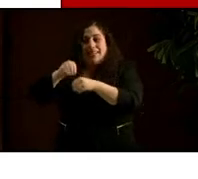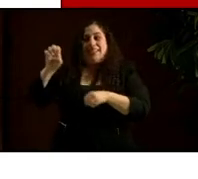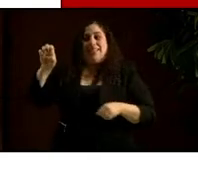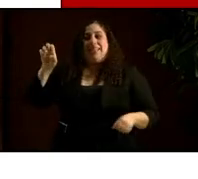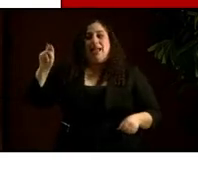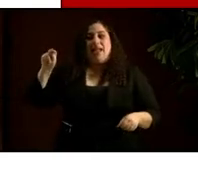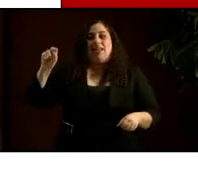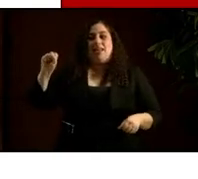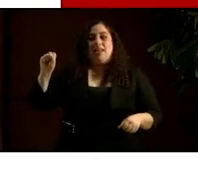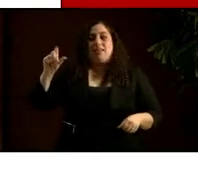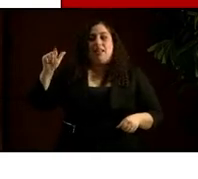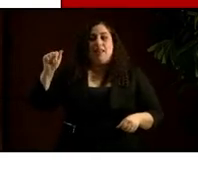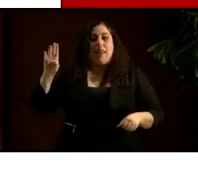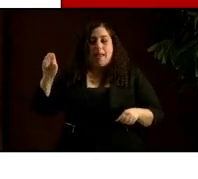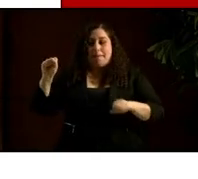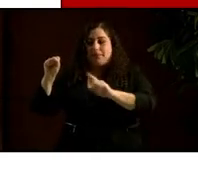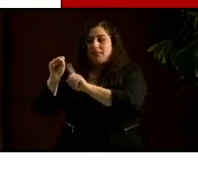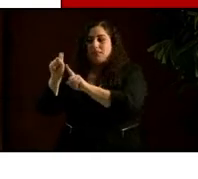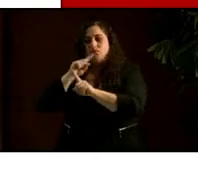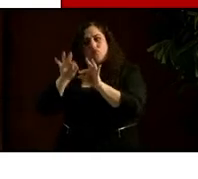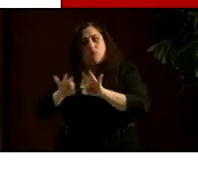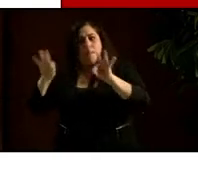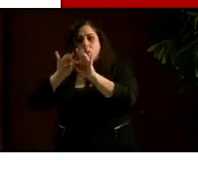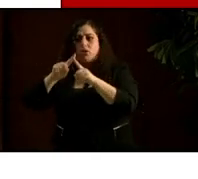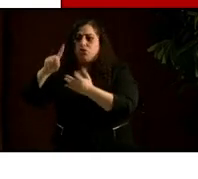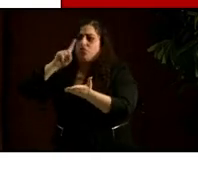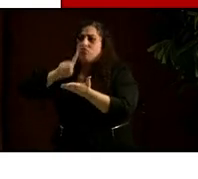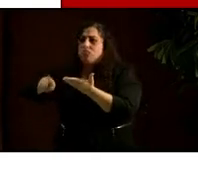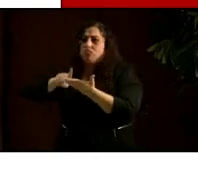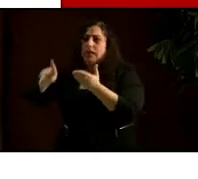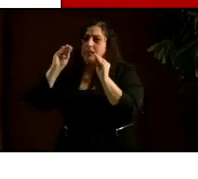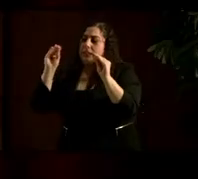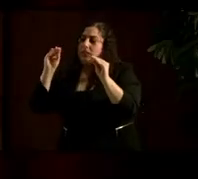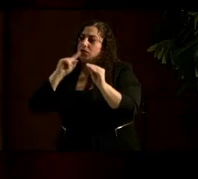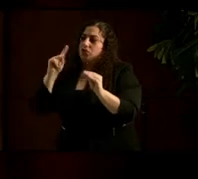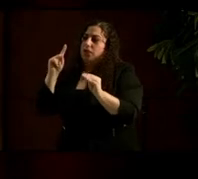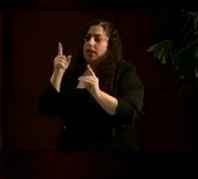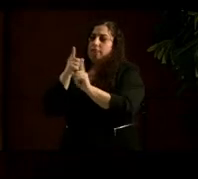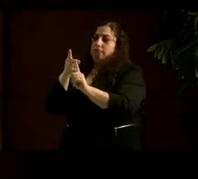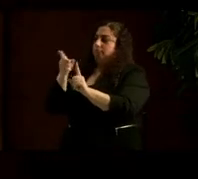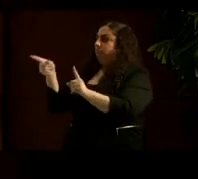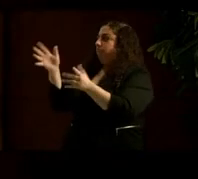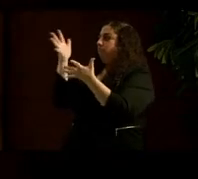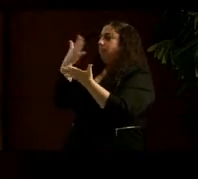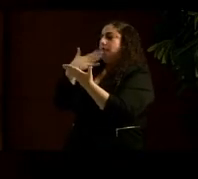school's research and teaching missions and other workspace. Thank you, Kathy.